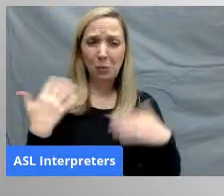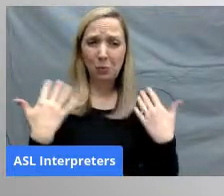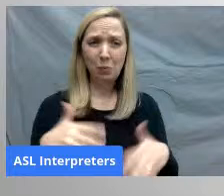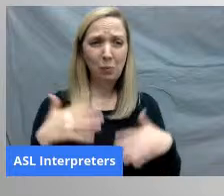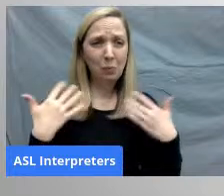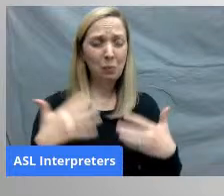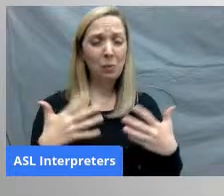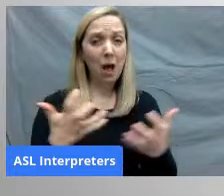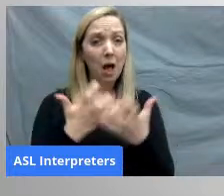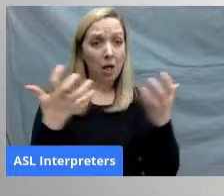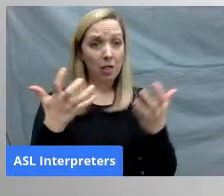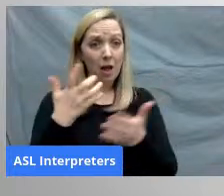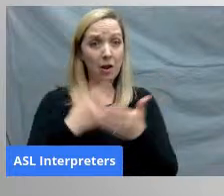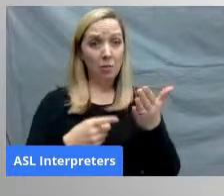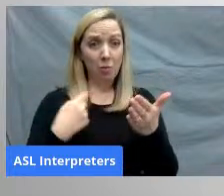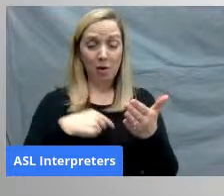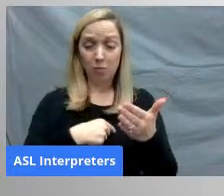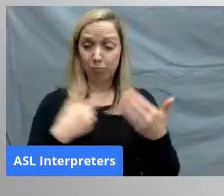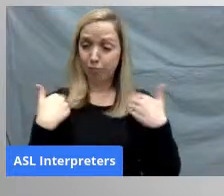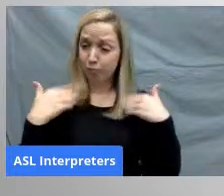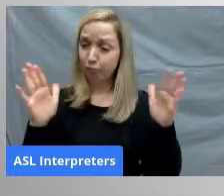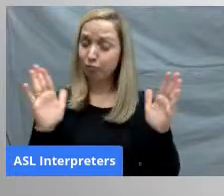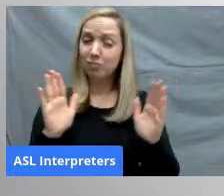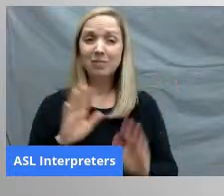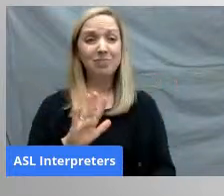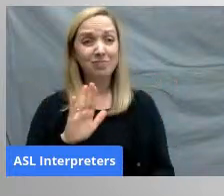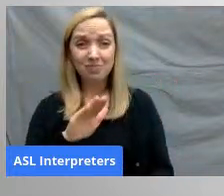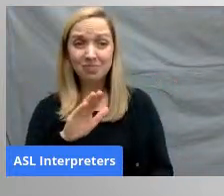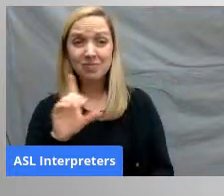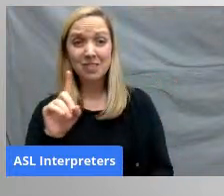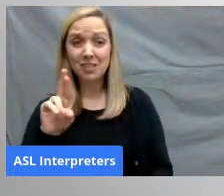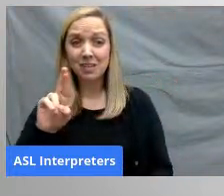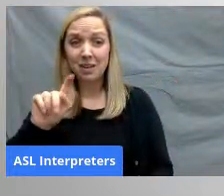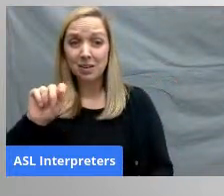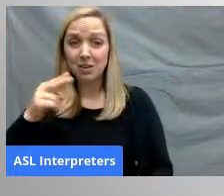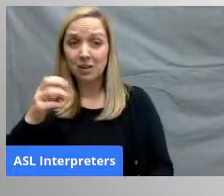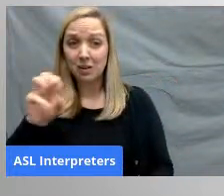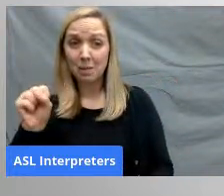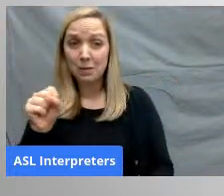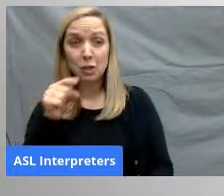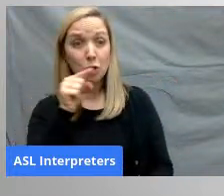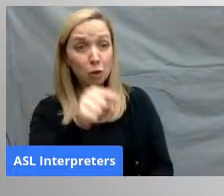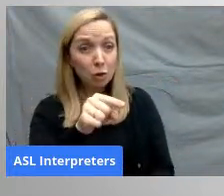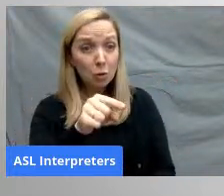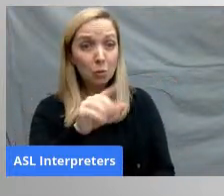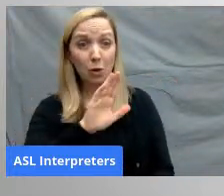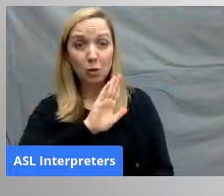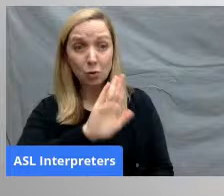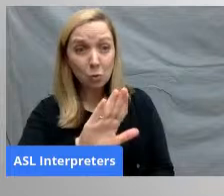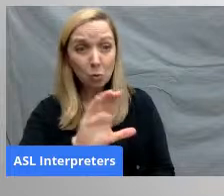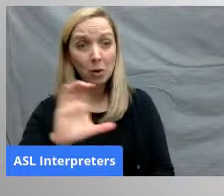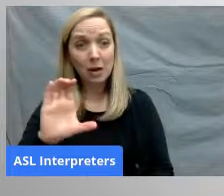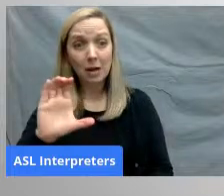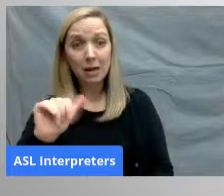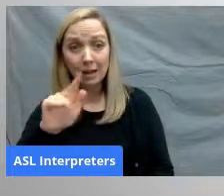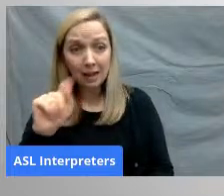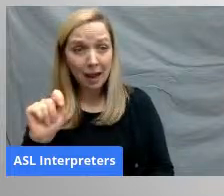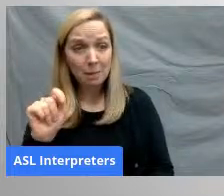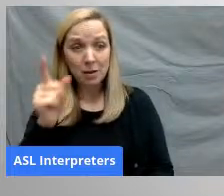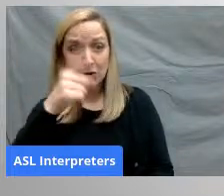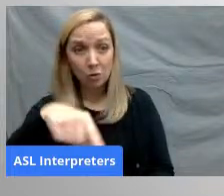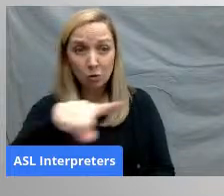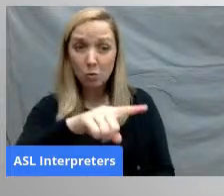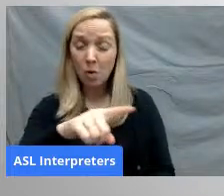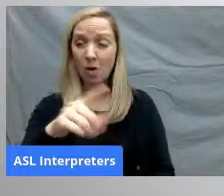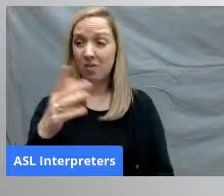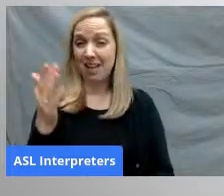up is like saying, hey, you know, Dr. Thomas, you and your cabinet, you know, come up based on the resources